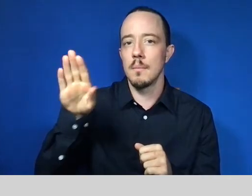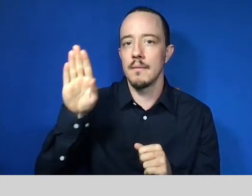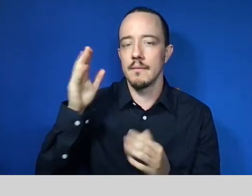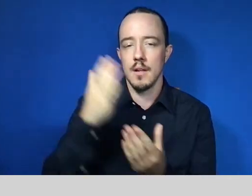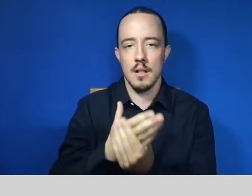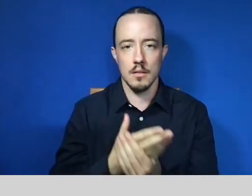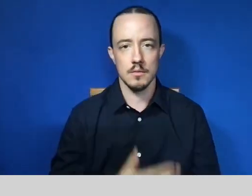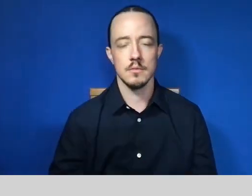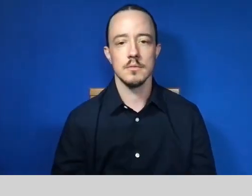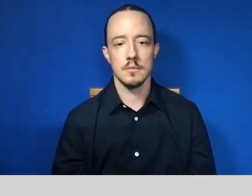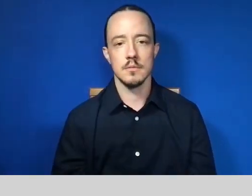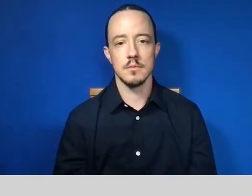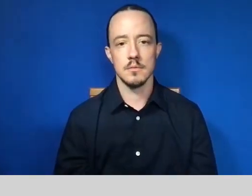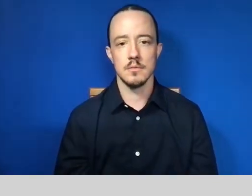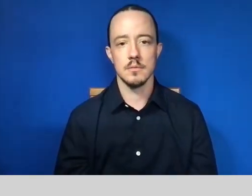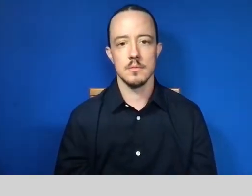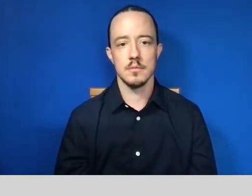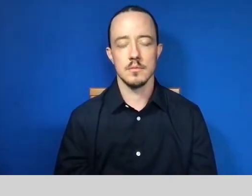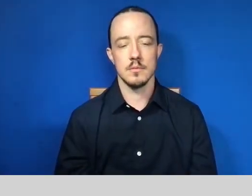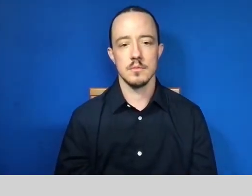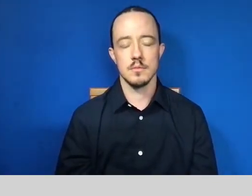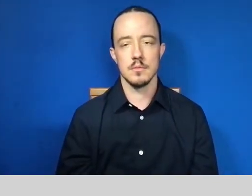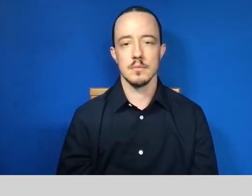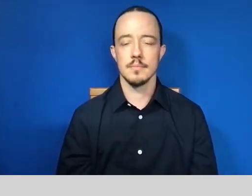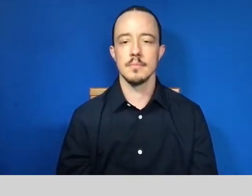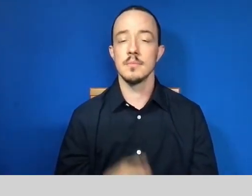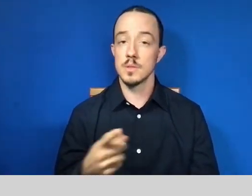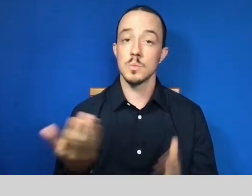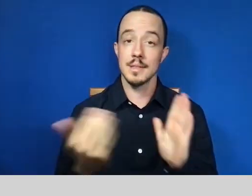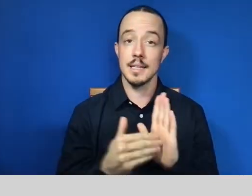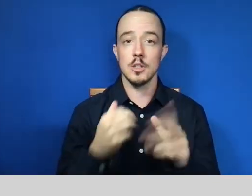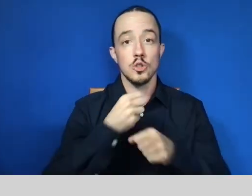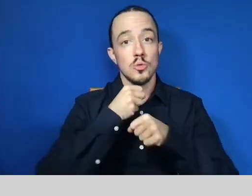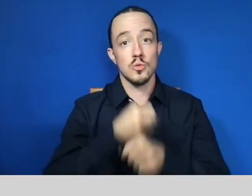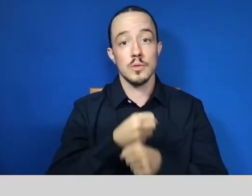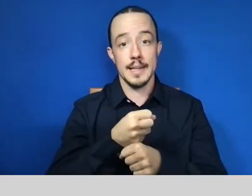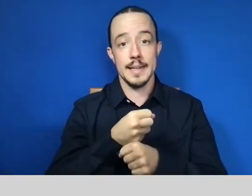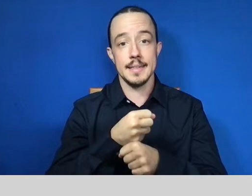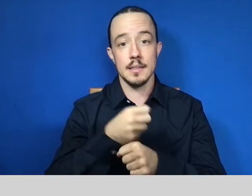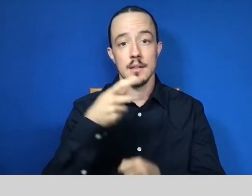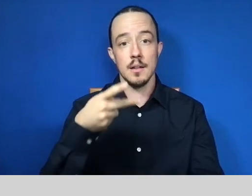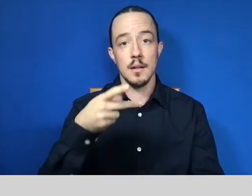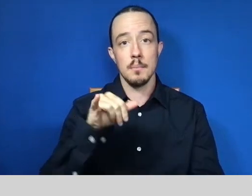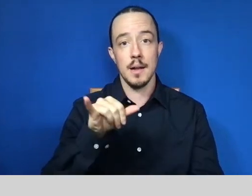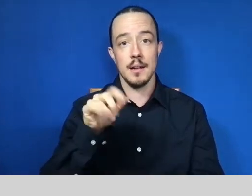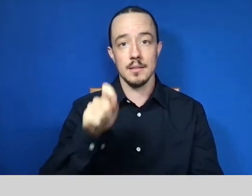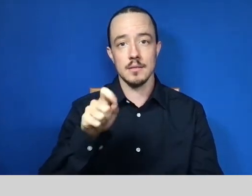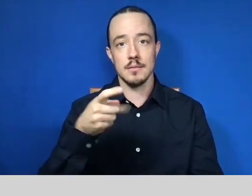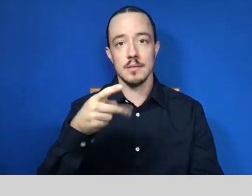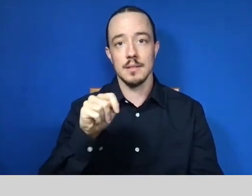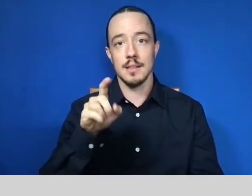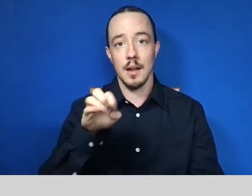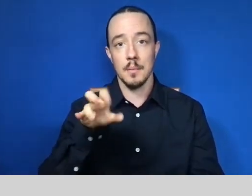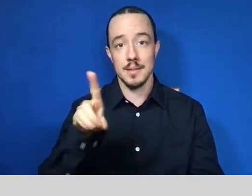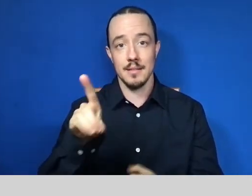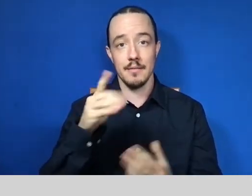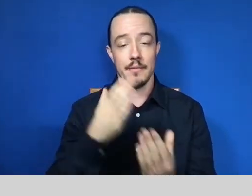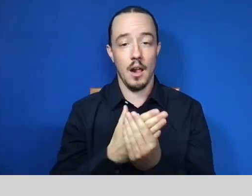files. So we do just that. We create an empty pytyped